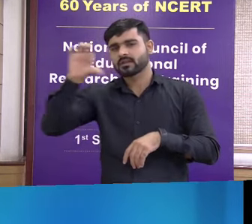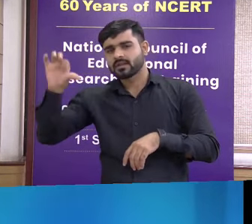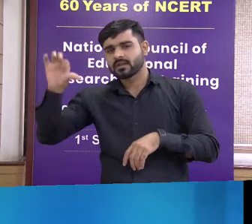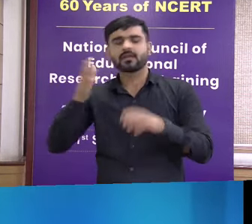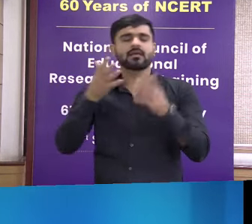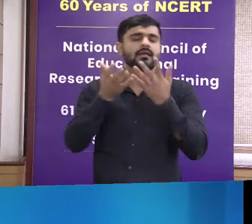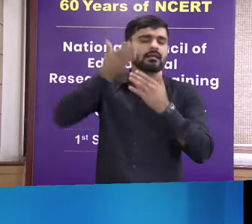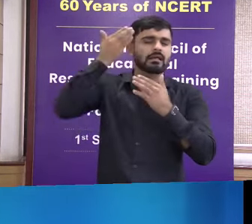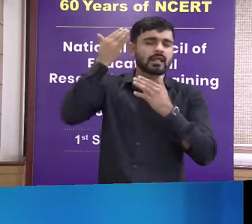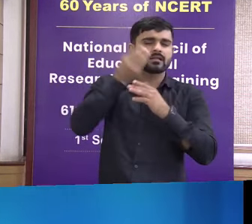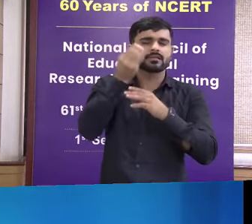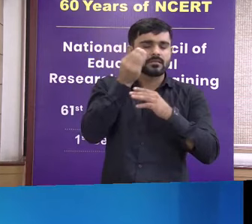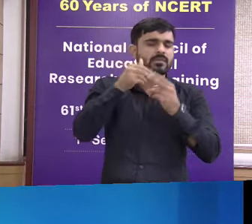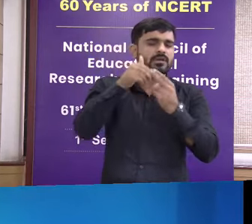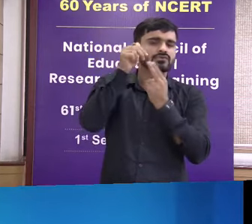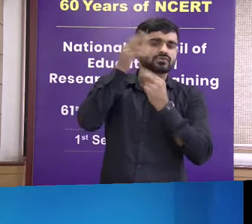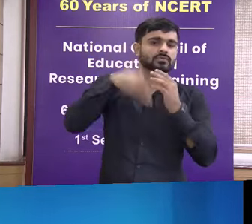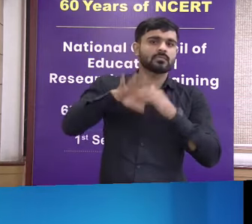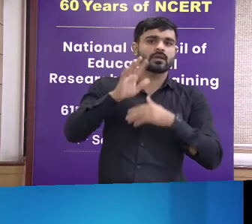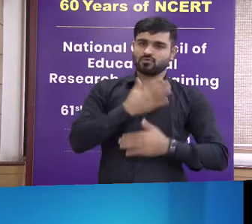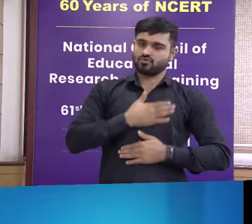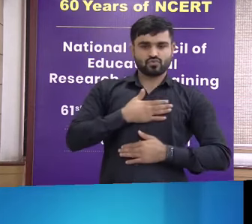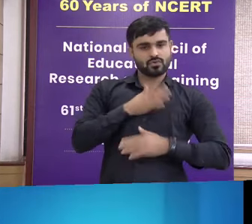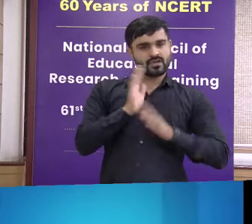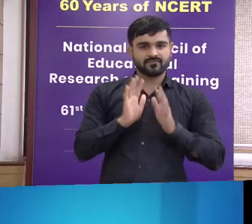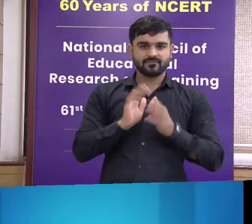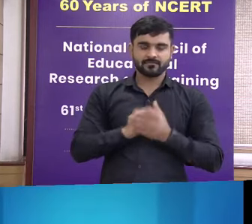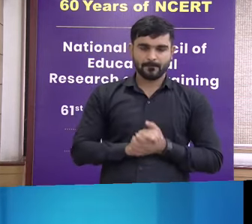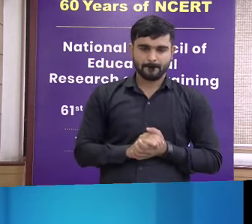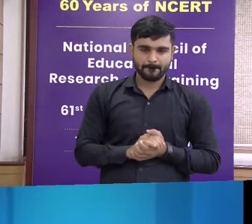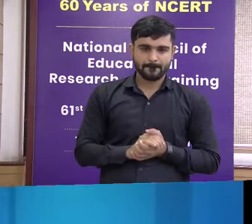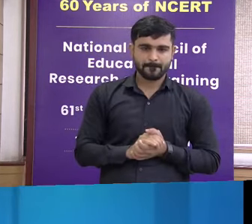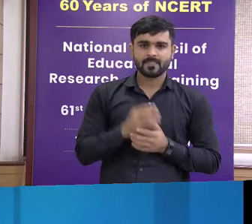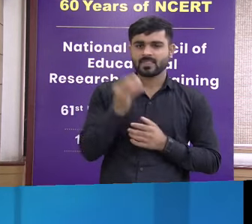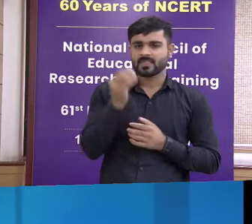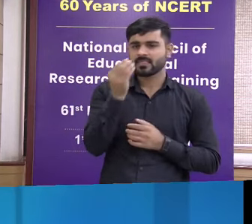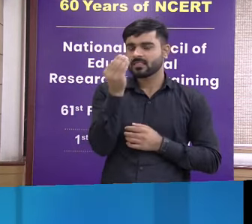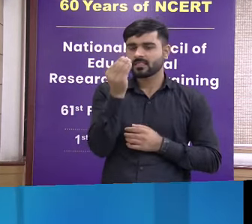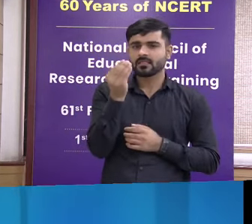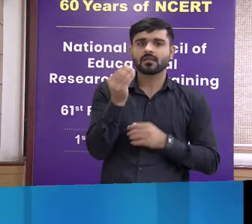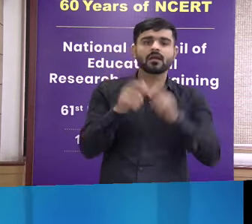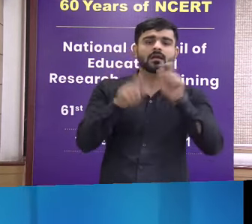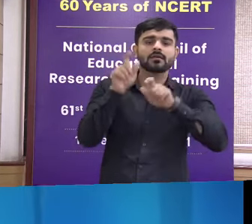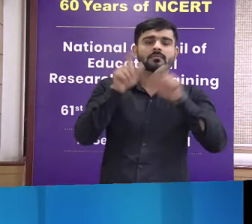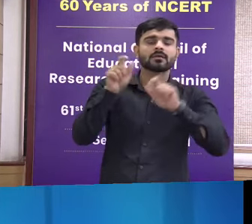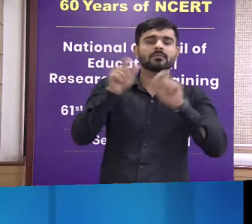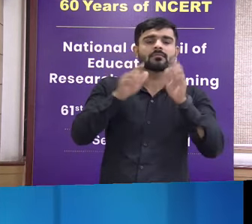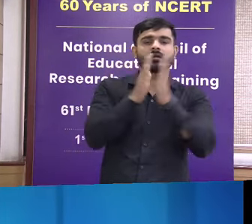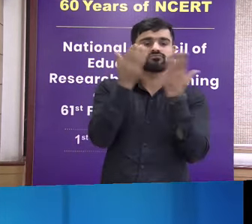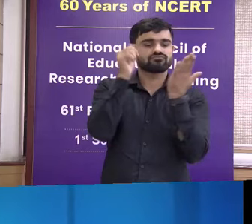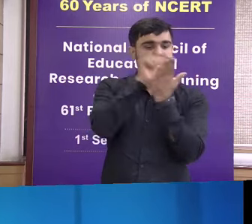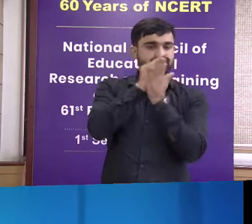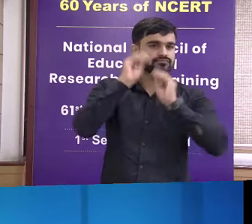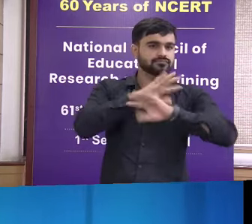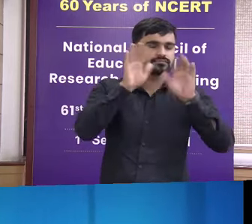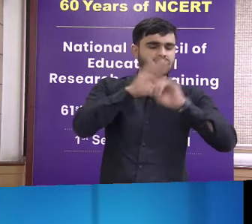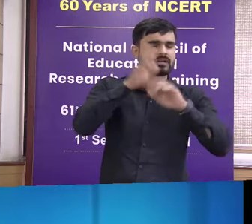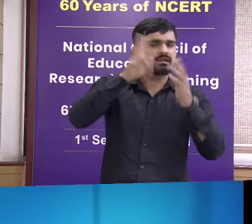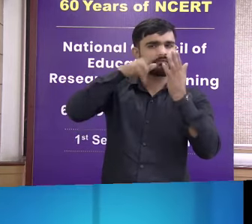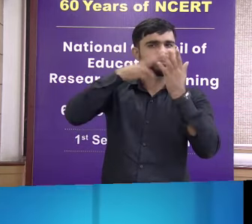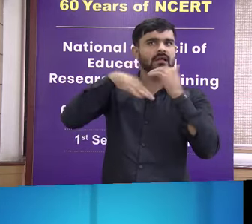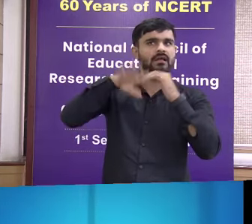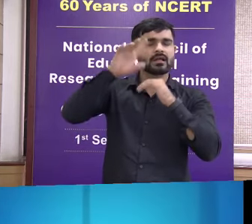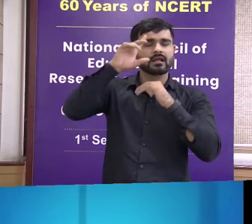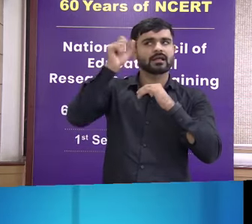system has come up, joy of learning. So in some of your publication, perhaps I come across about the part